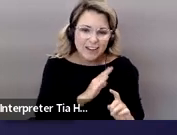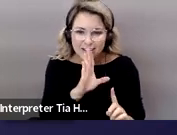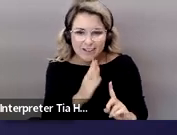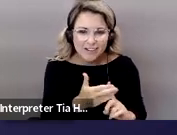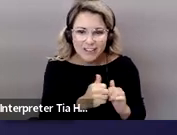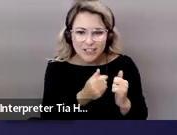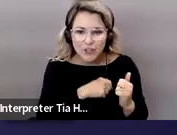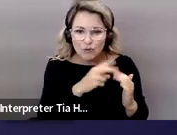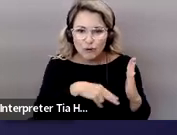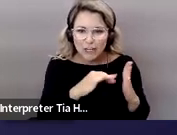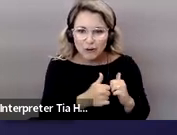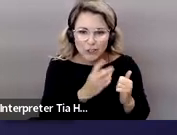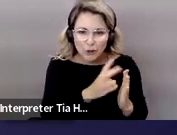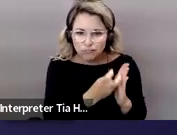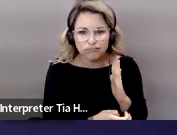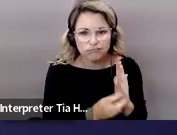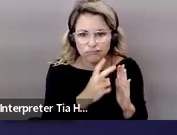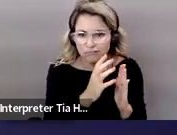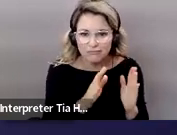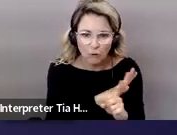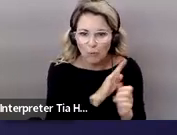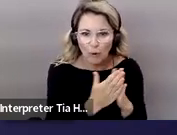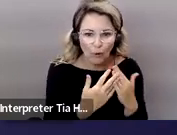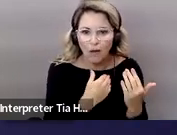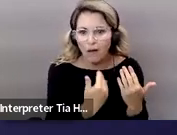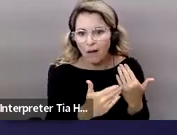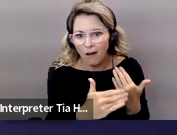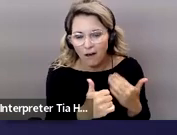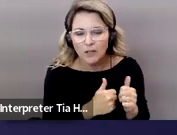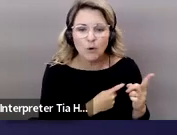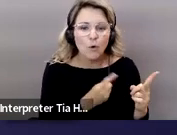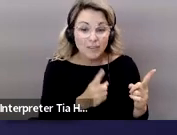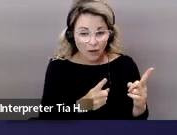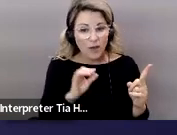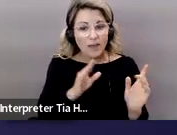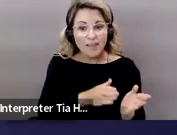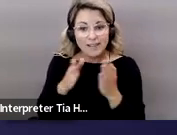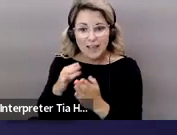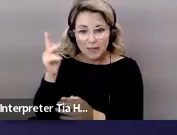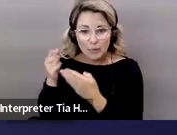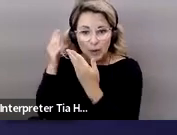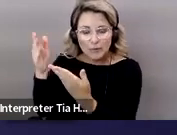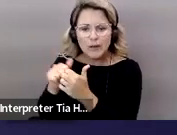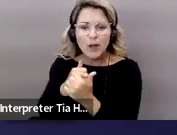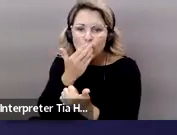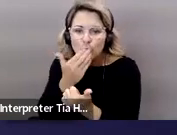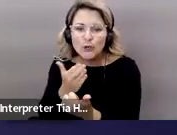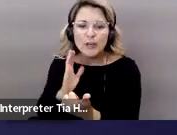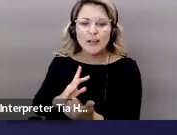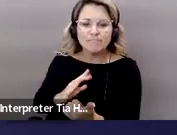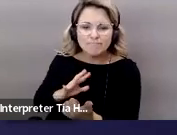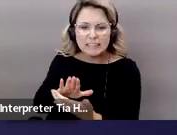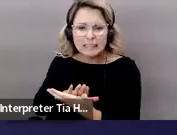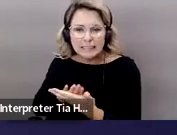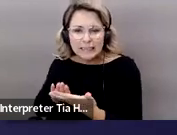thinking that you followed the format, that you've organized it well, that it's well written, it's clean. That kind of carries forward.